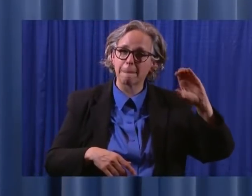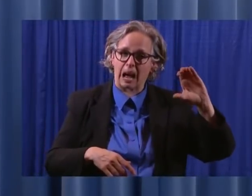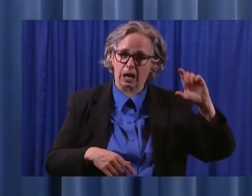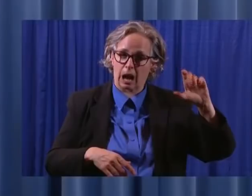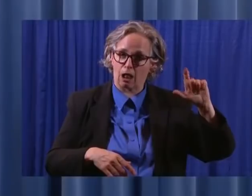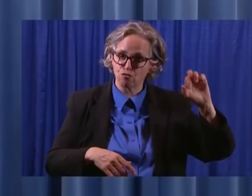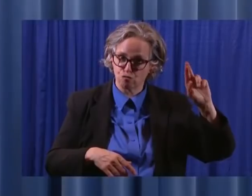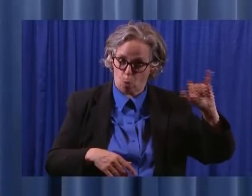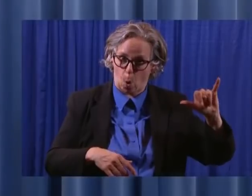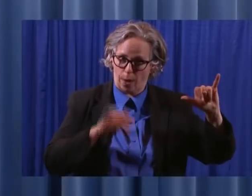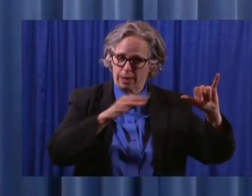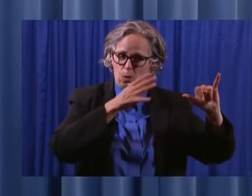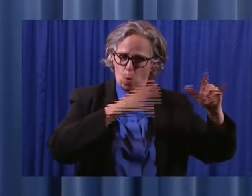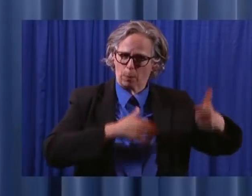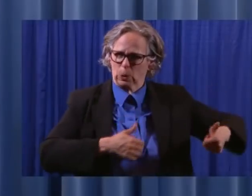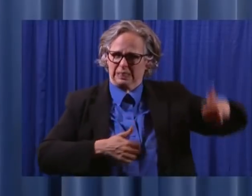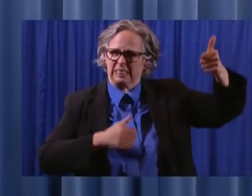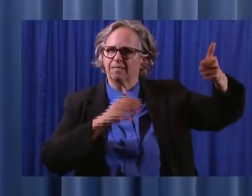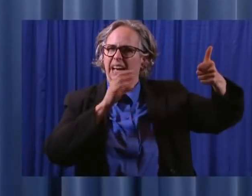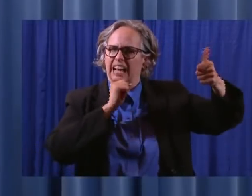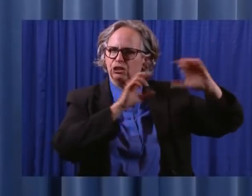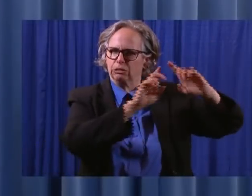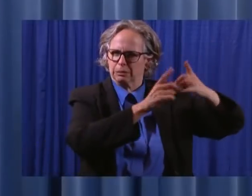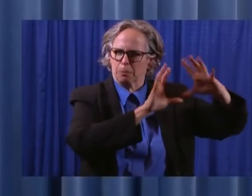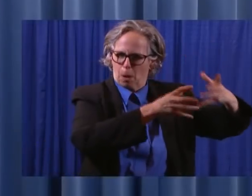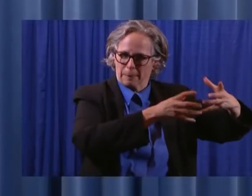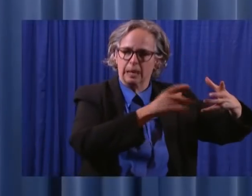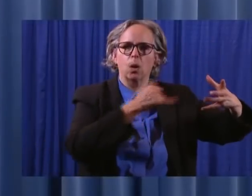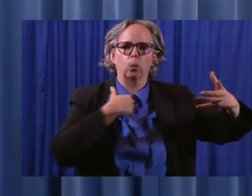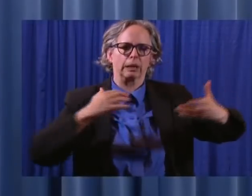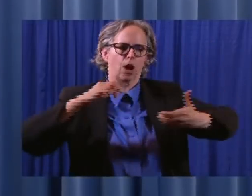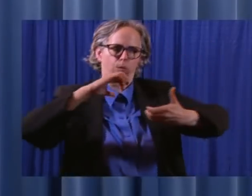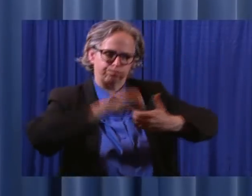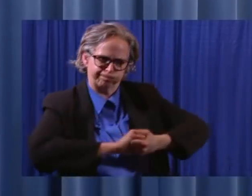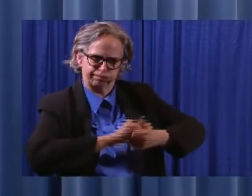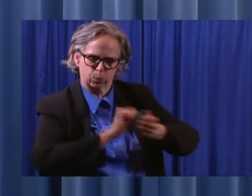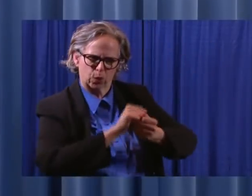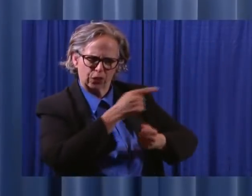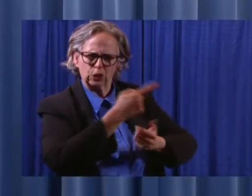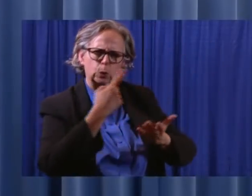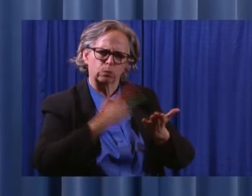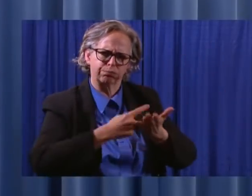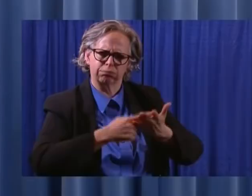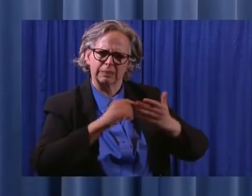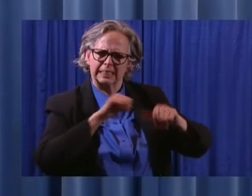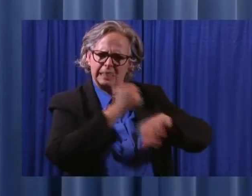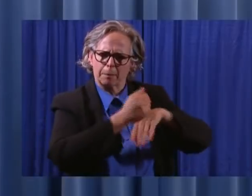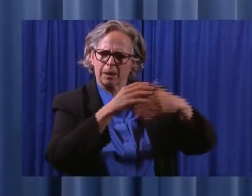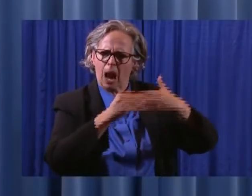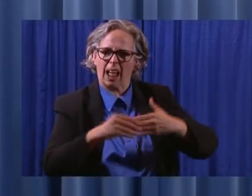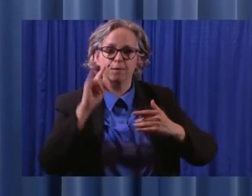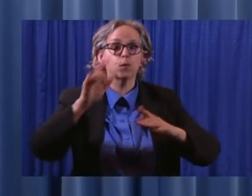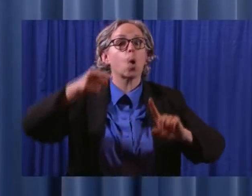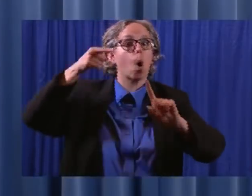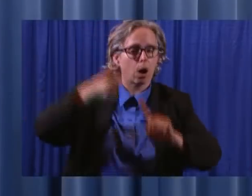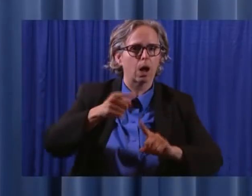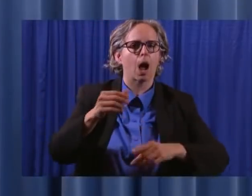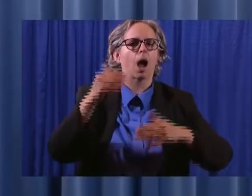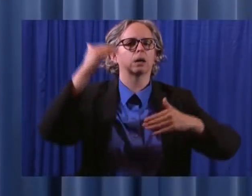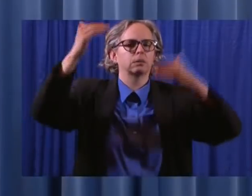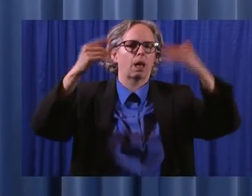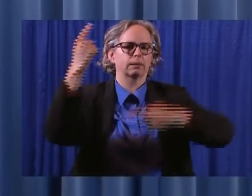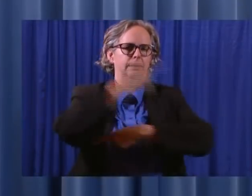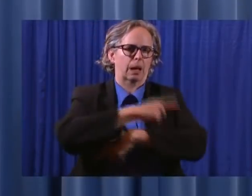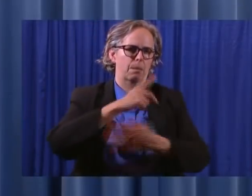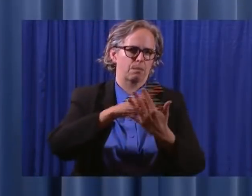time listening to people and trying to put that together in a way that again, makes sense. And as